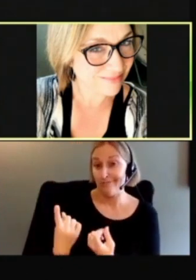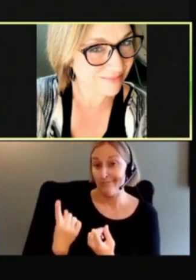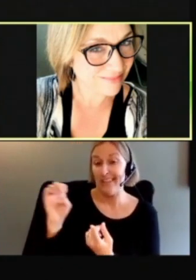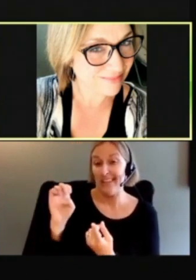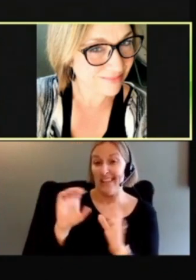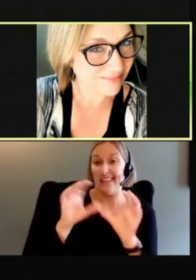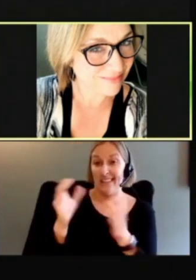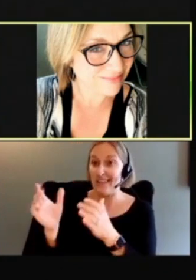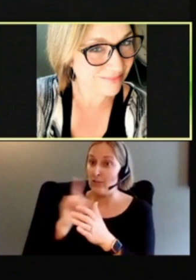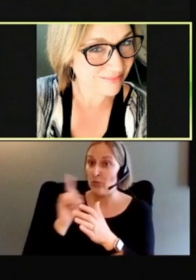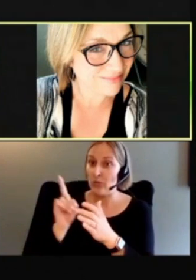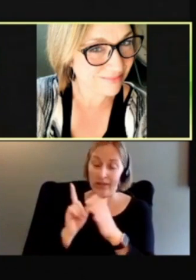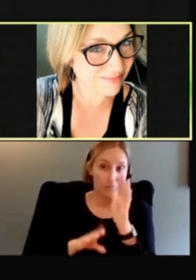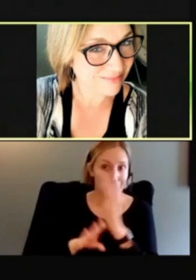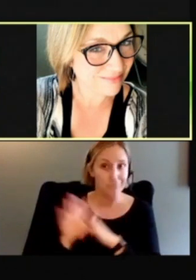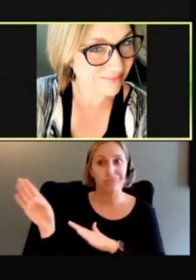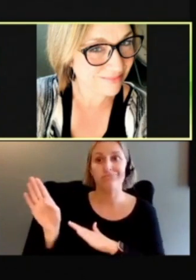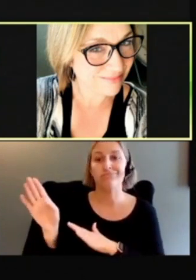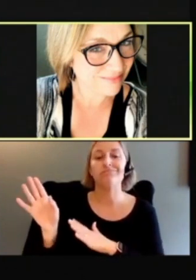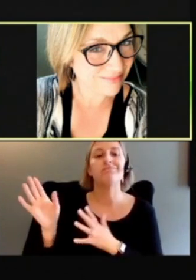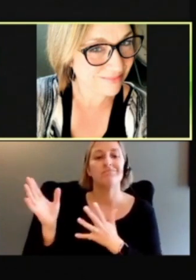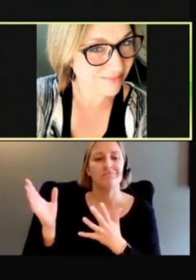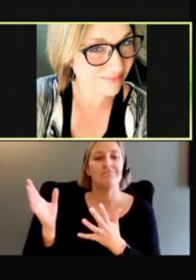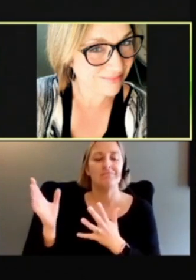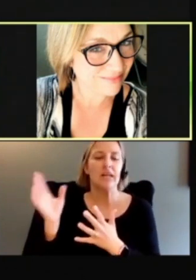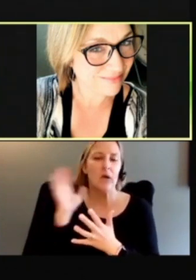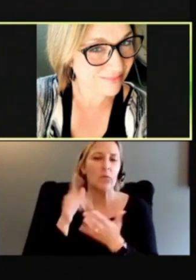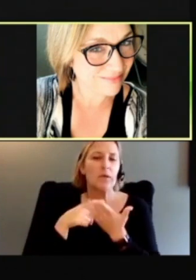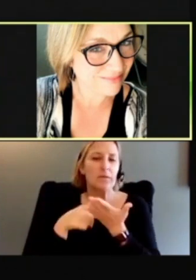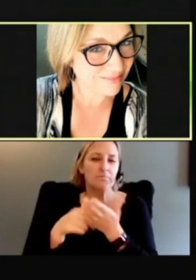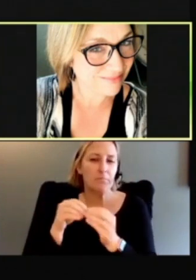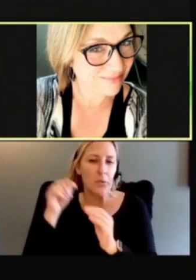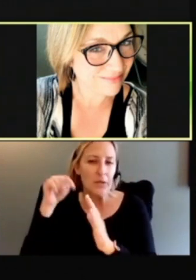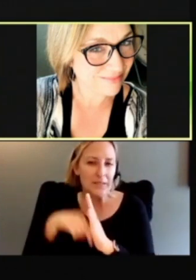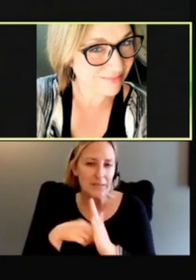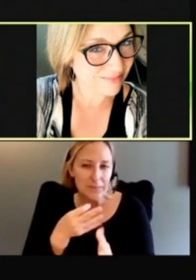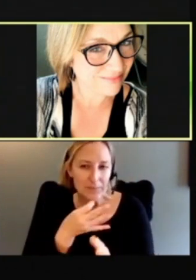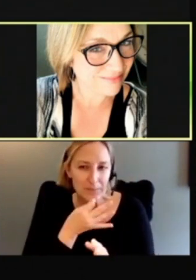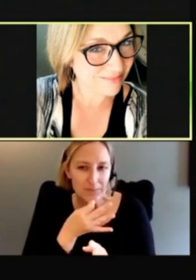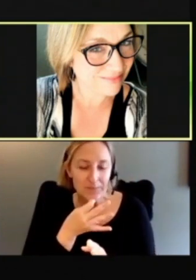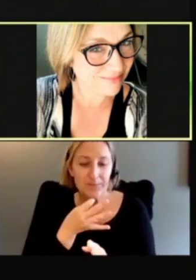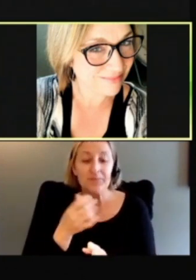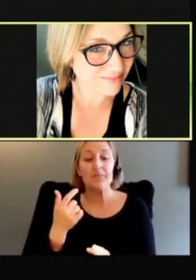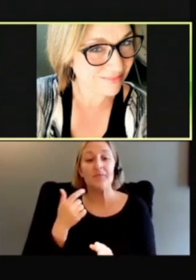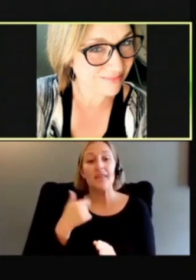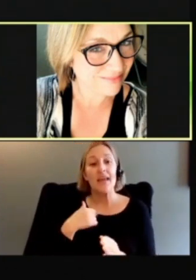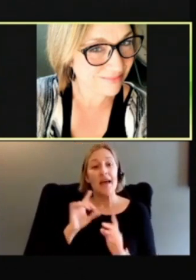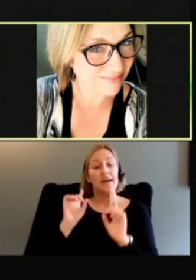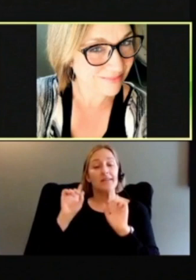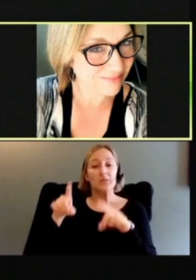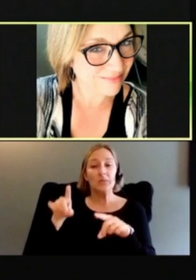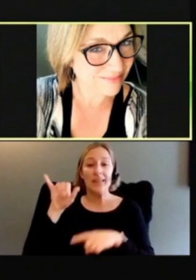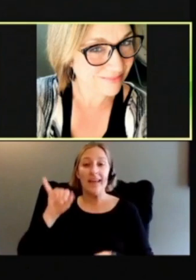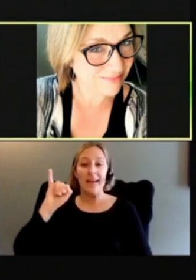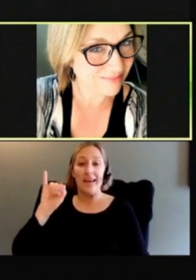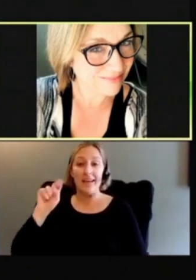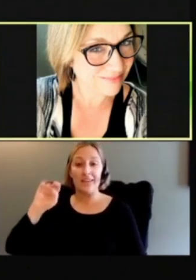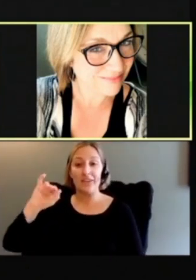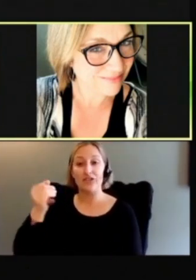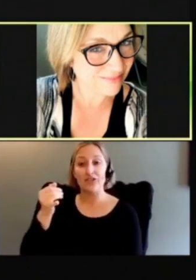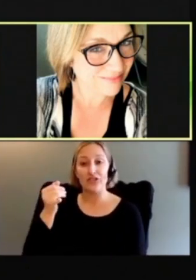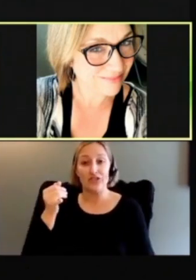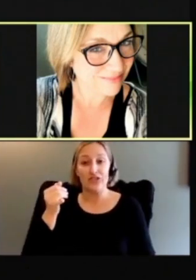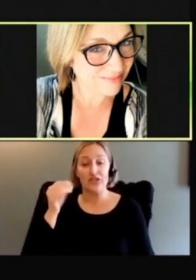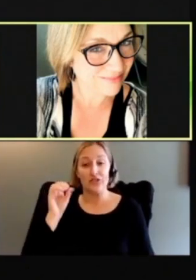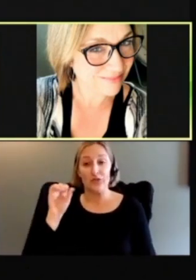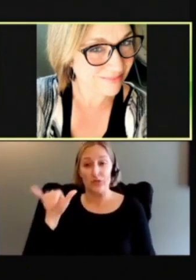off. And I'm going to touch on that in a few minutes. I've attended this IHA conference several times